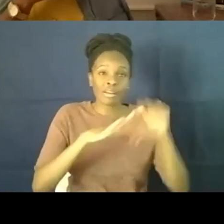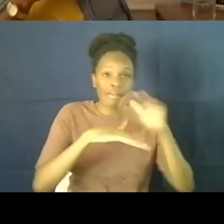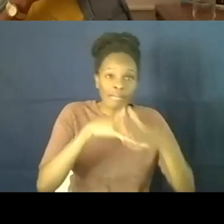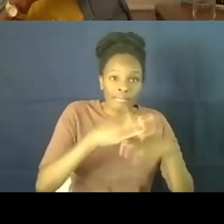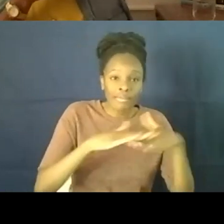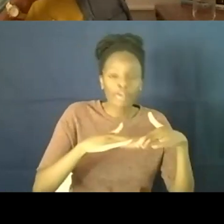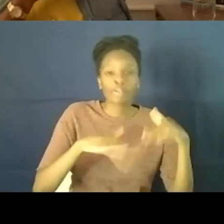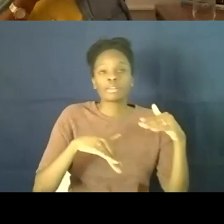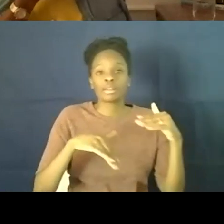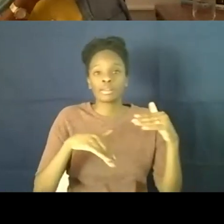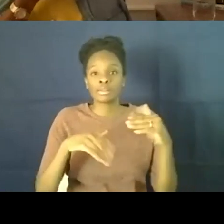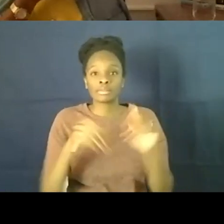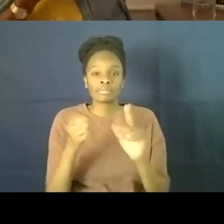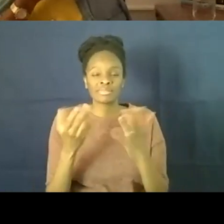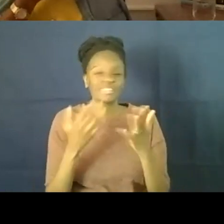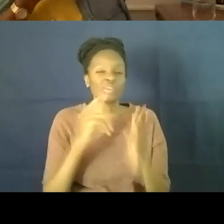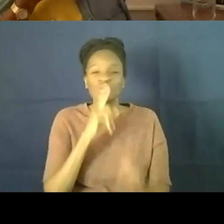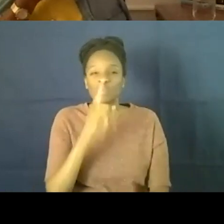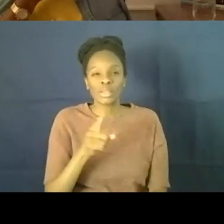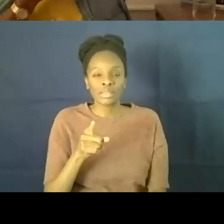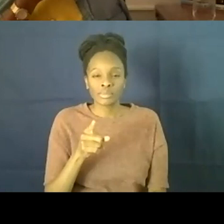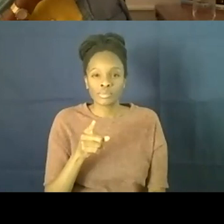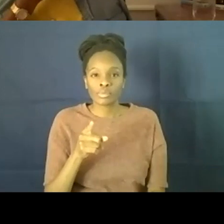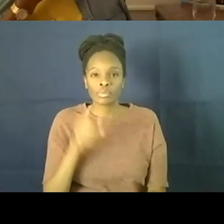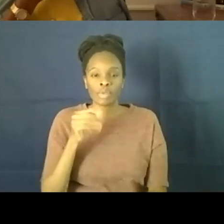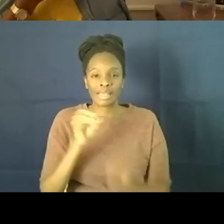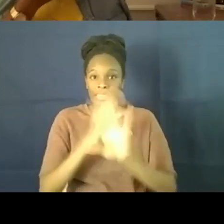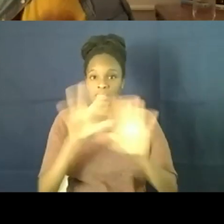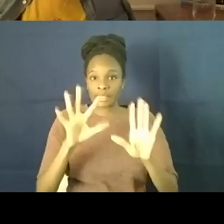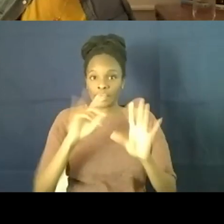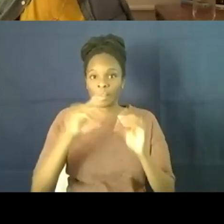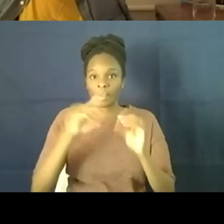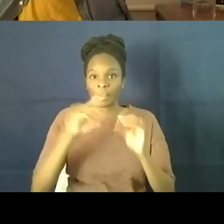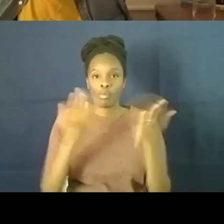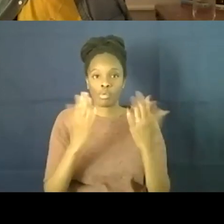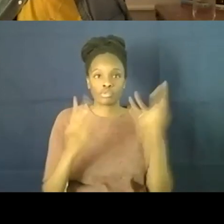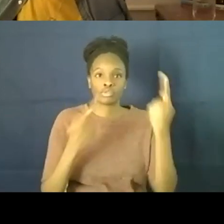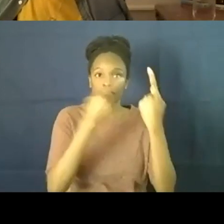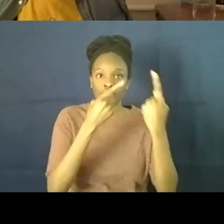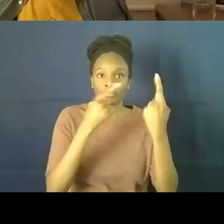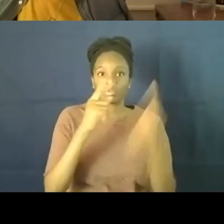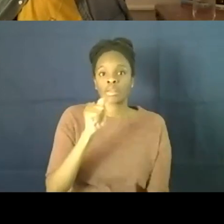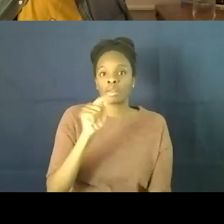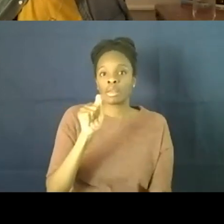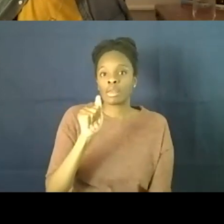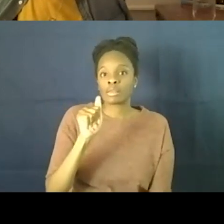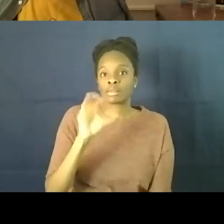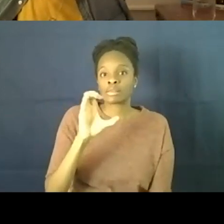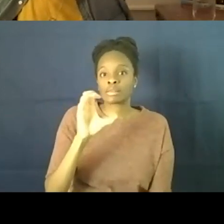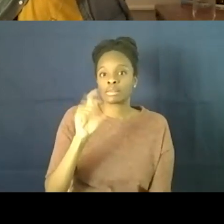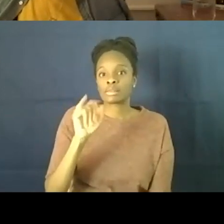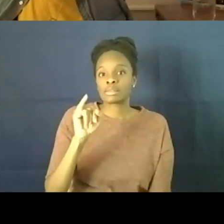attack instead of, like, you know, so it's like, it's really, you have to be very clear about what the tactics are, and you sort of, the outlining process and